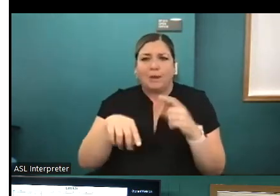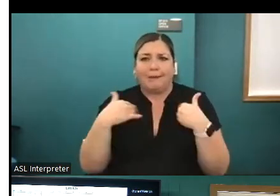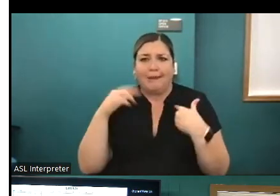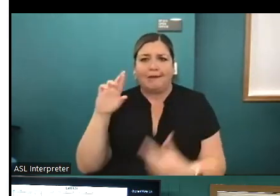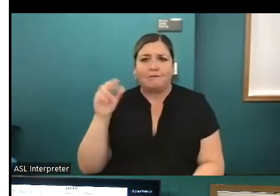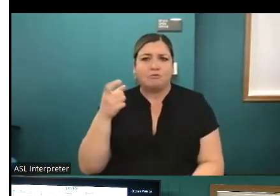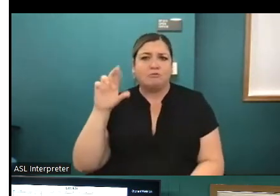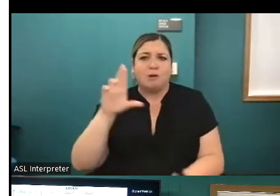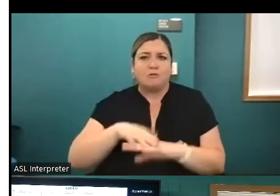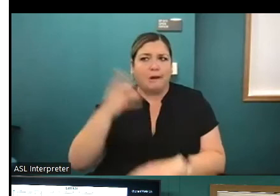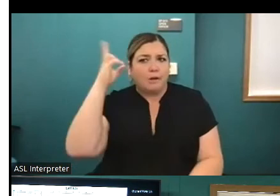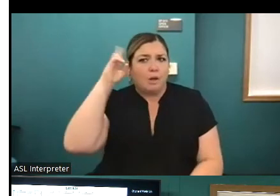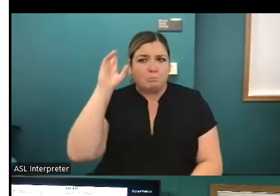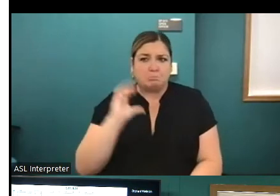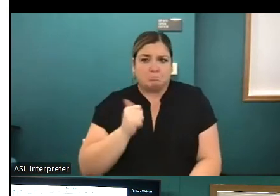right? So,